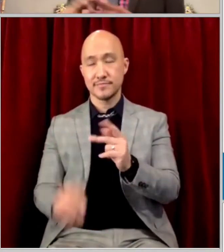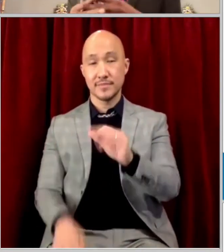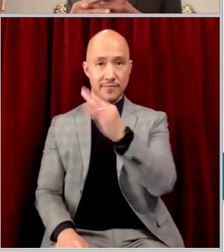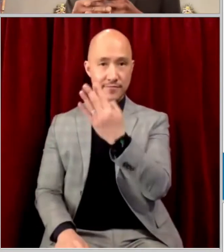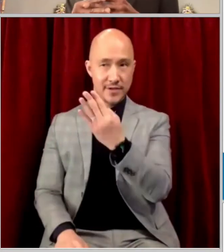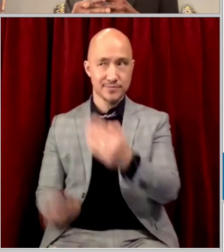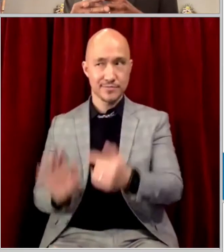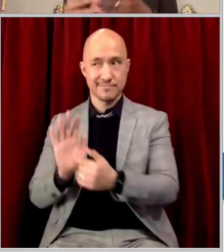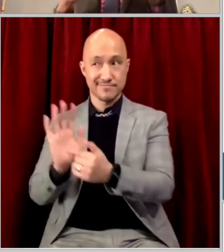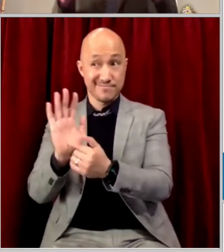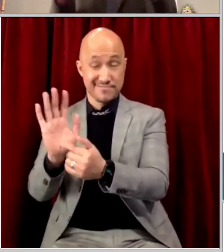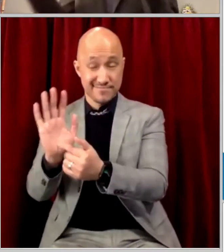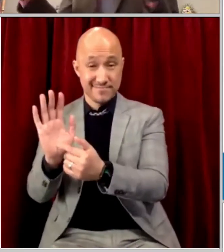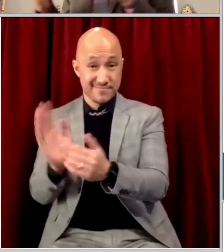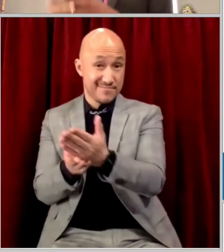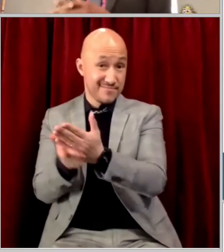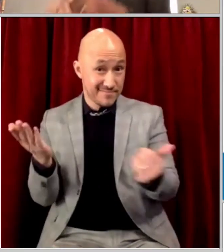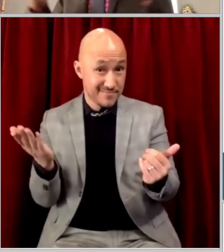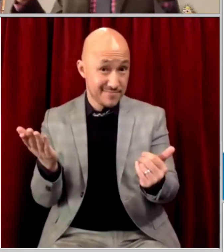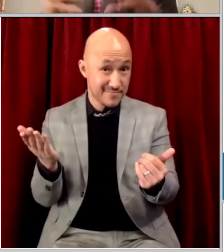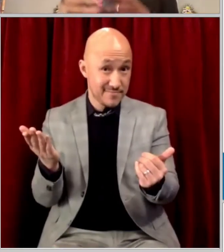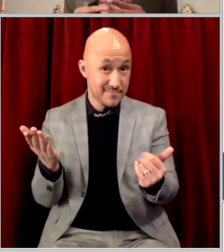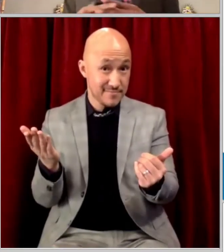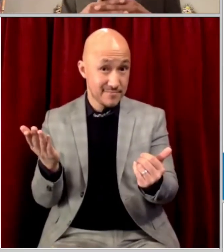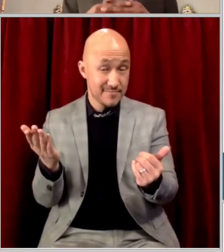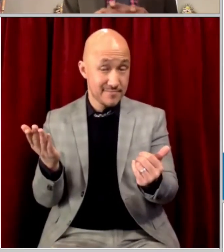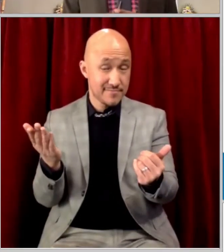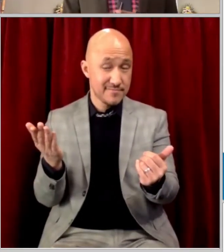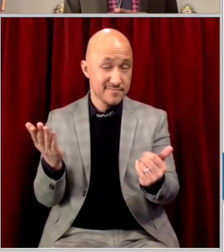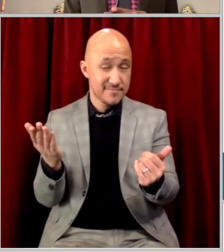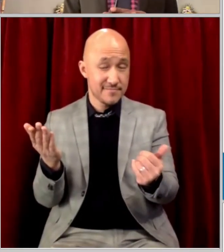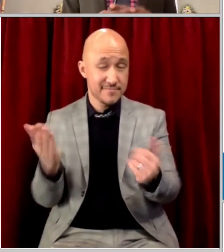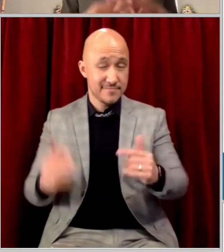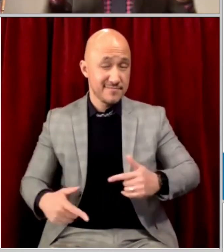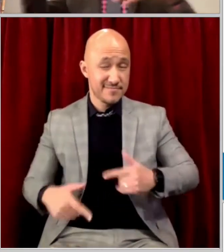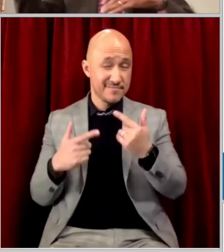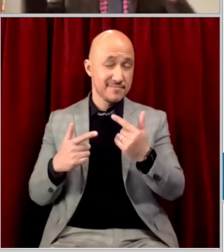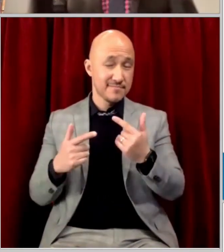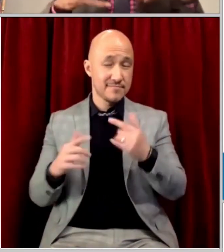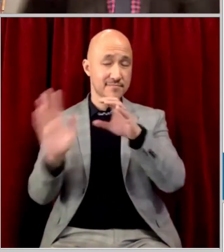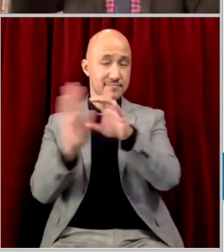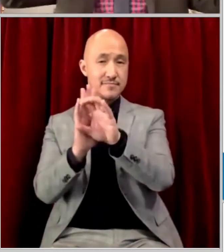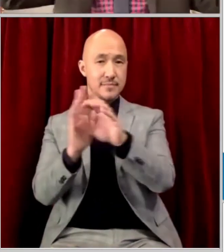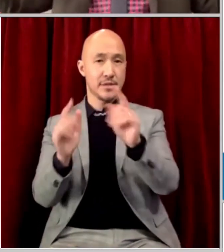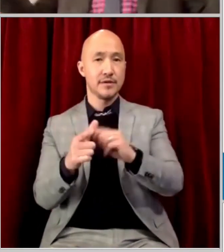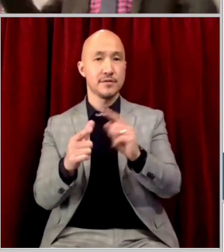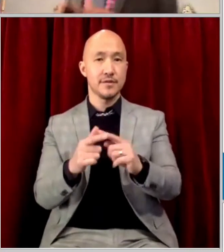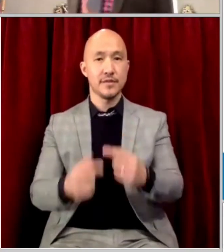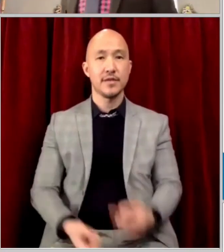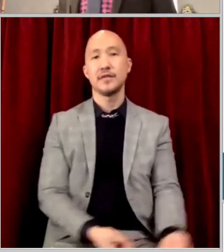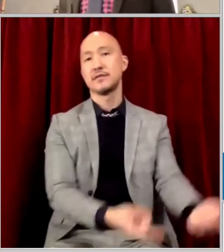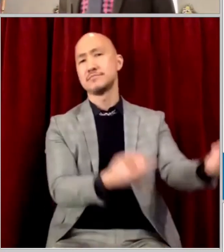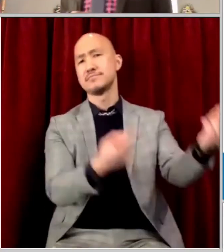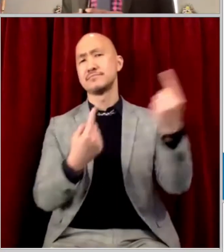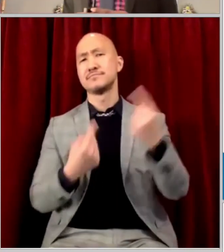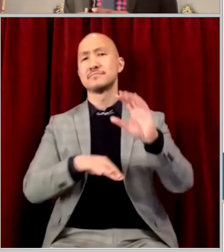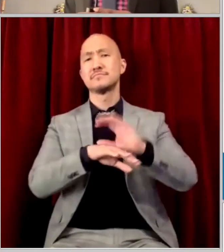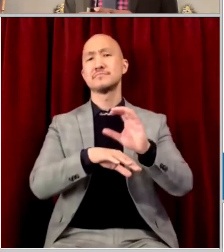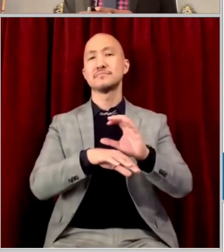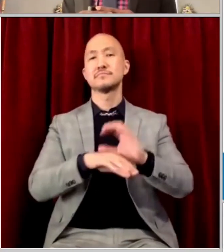I think that's actually a thing now, right? IRL, I think, in real life. I read that this morning as we move into the metaverse and all of these